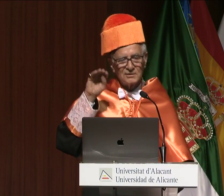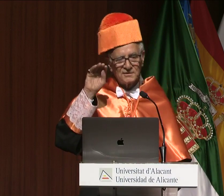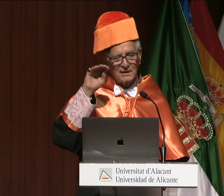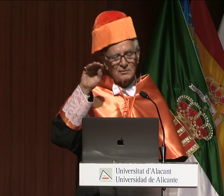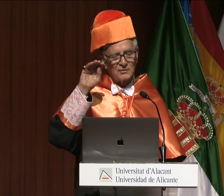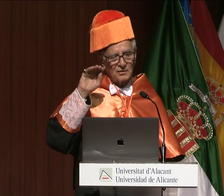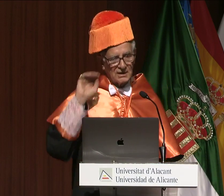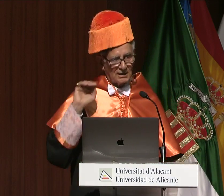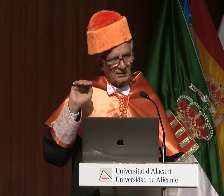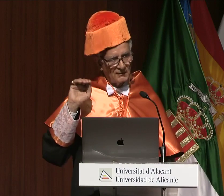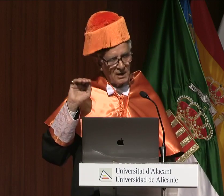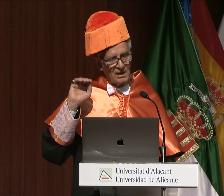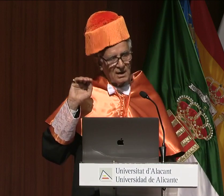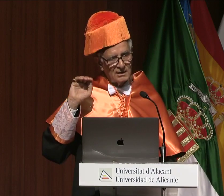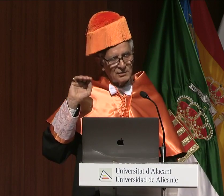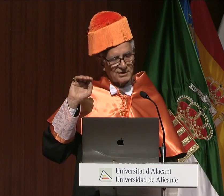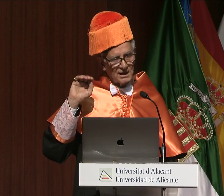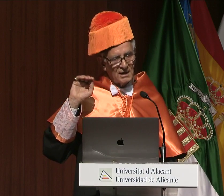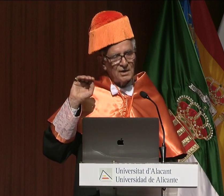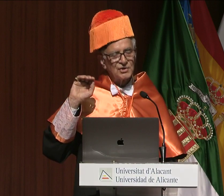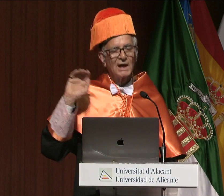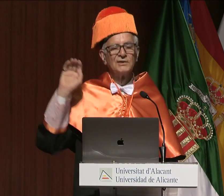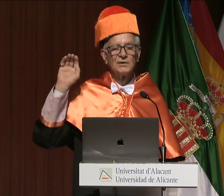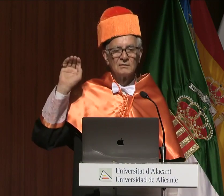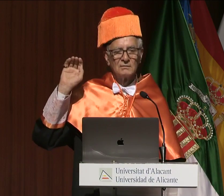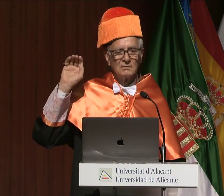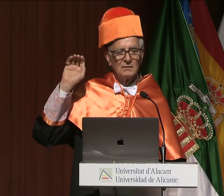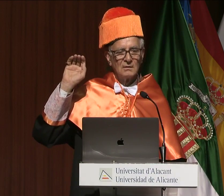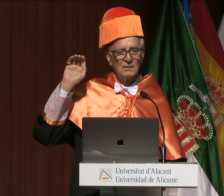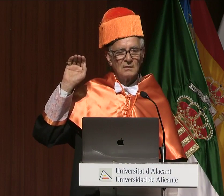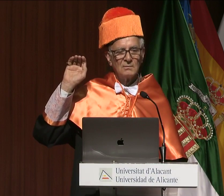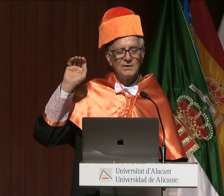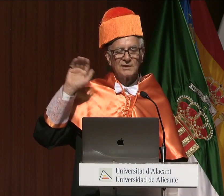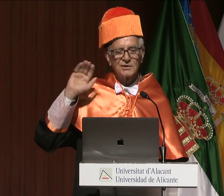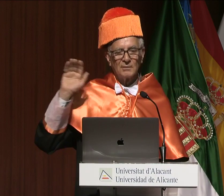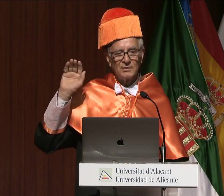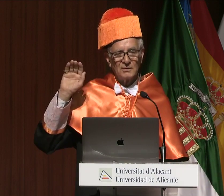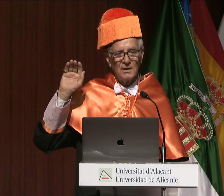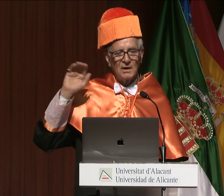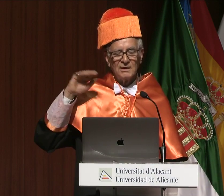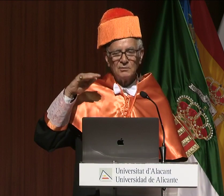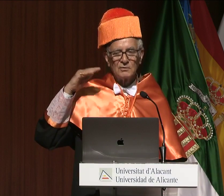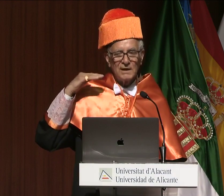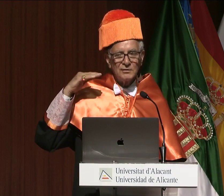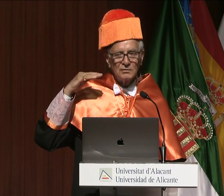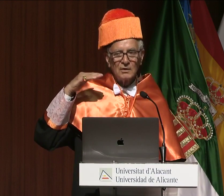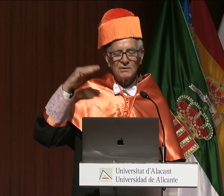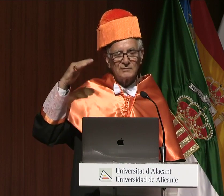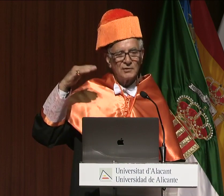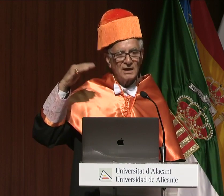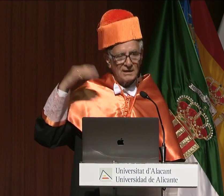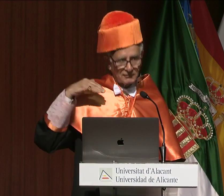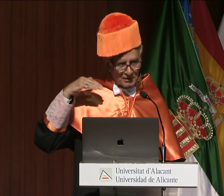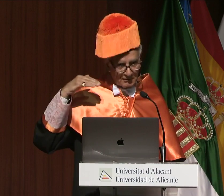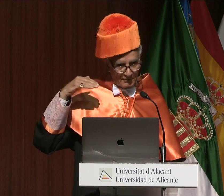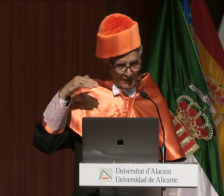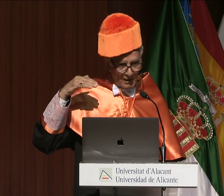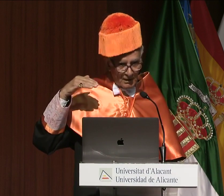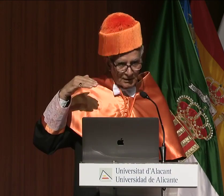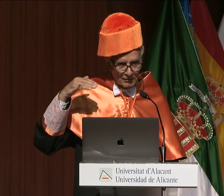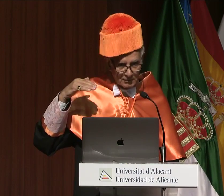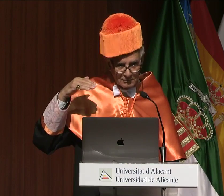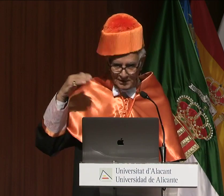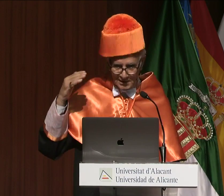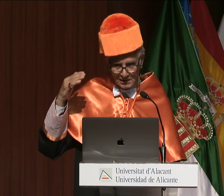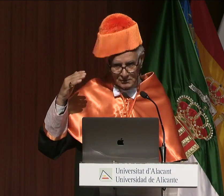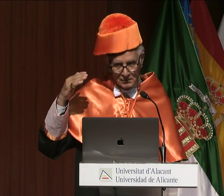typically the second or third line. And he would say, "J'arrête." It means I stop. And he would grade you on whatever he had left. And